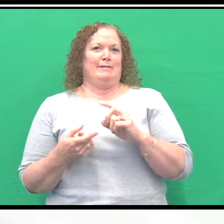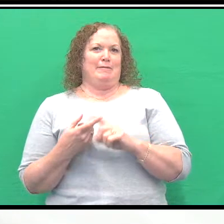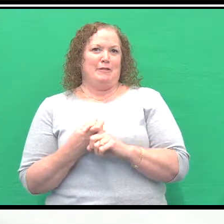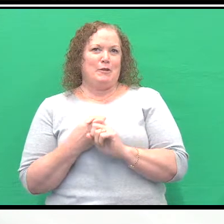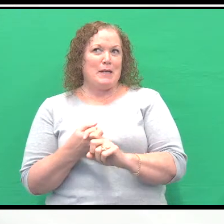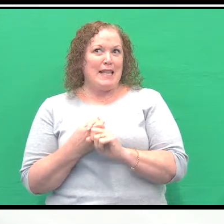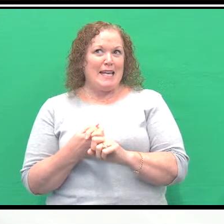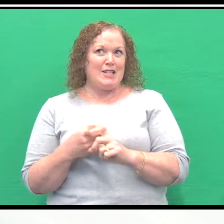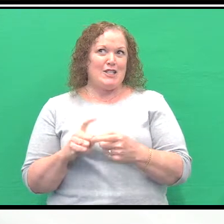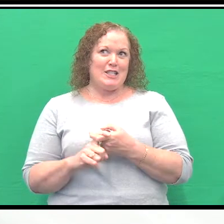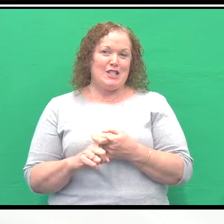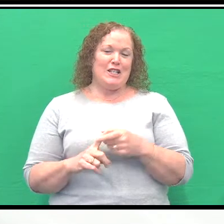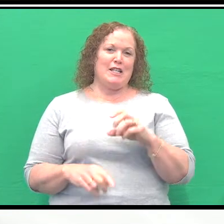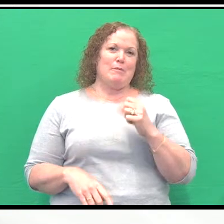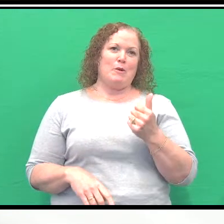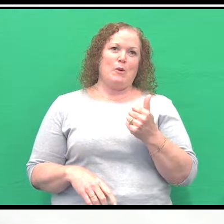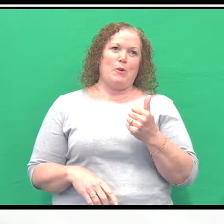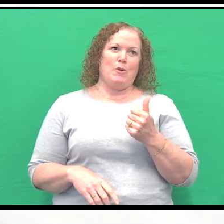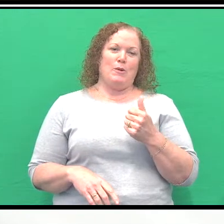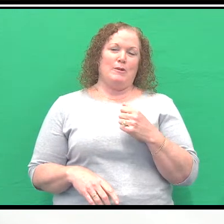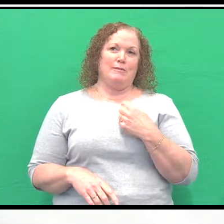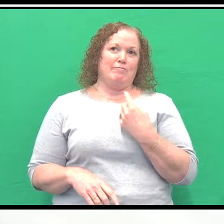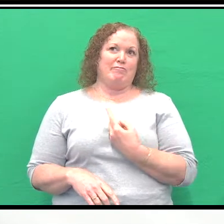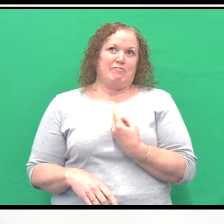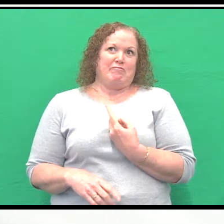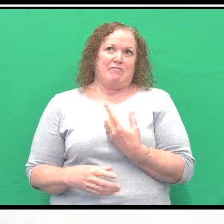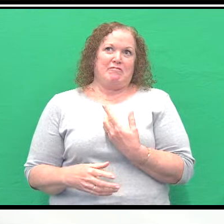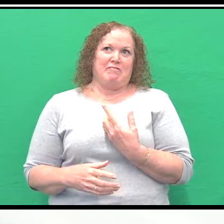Next is our